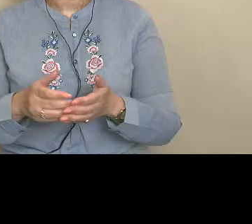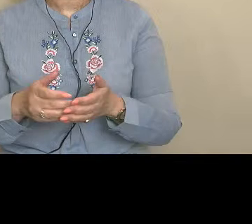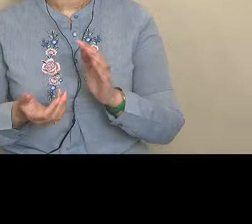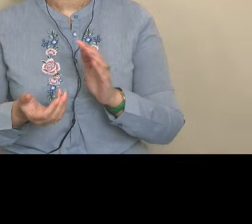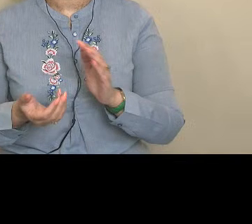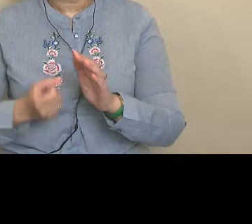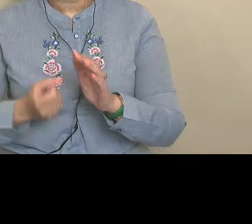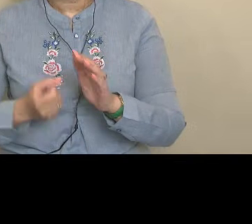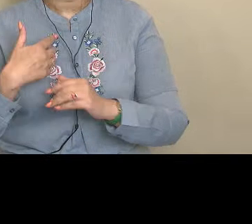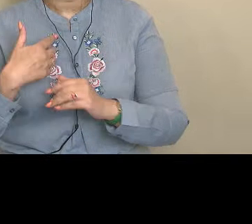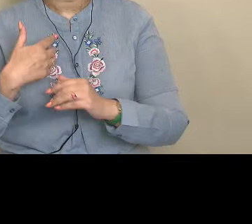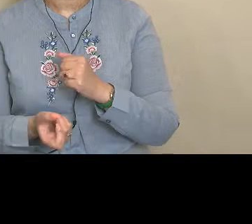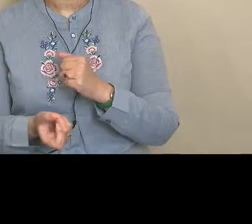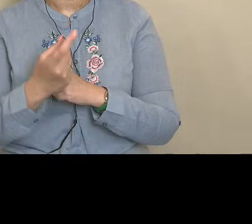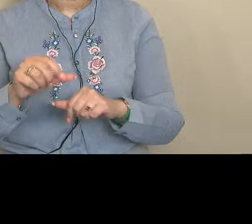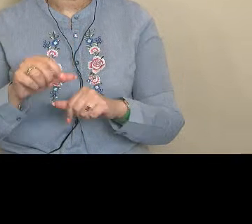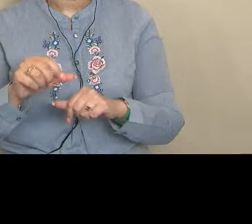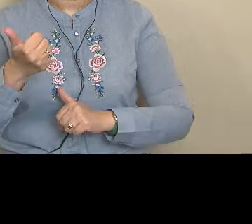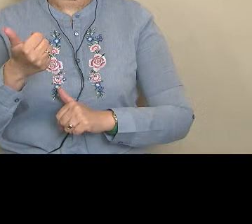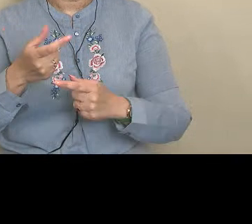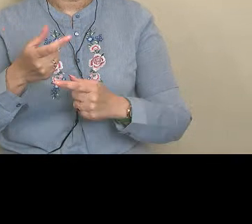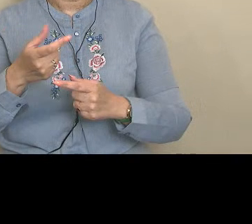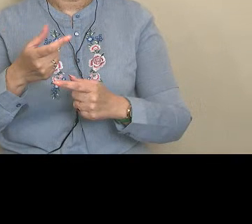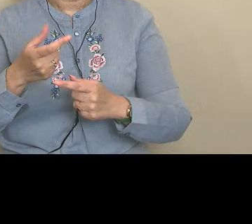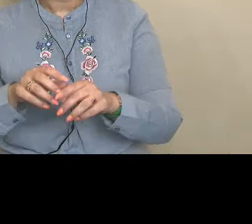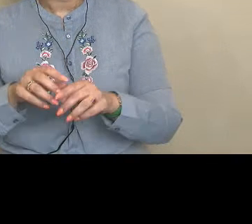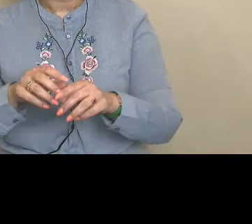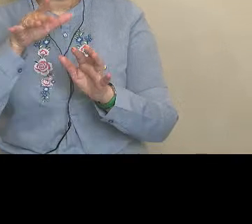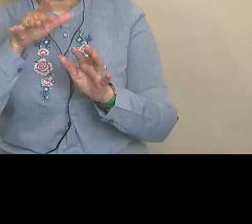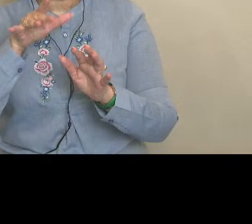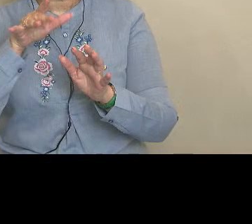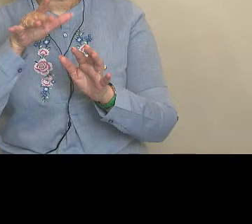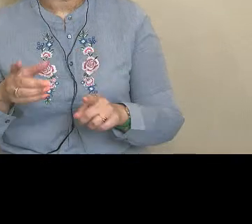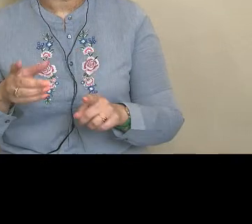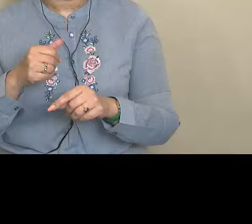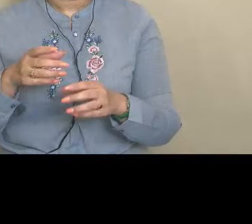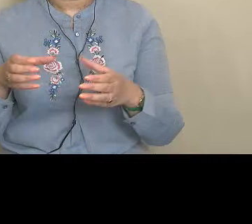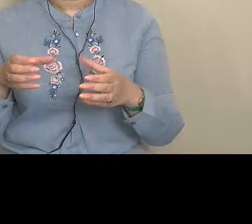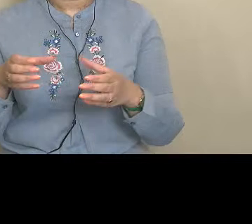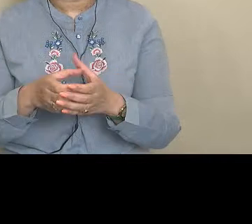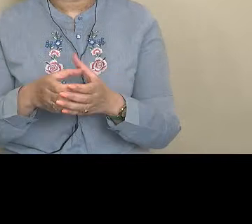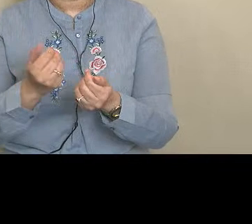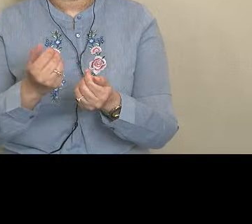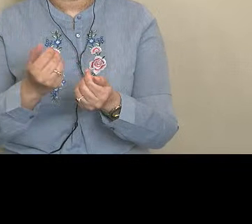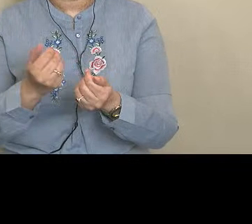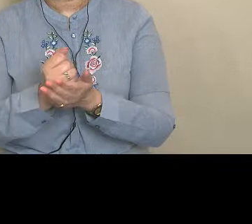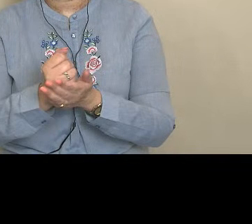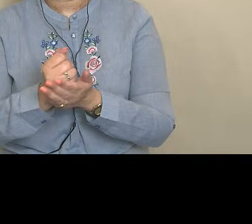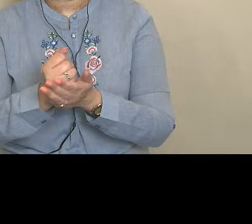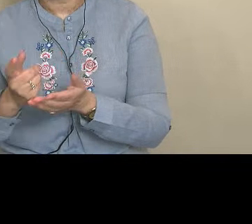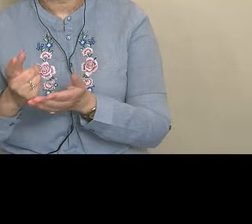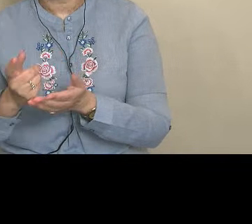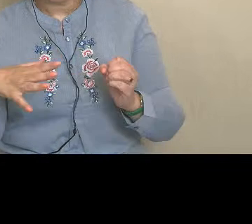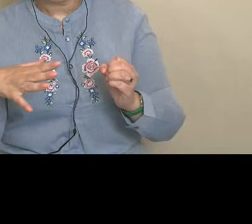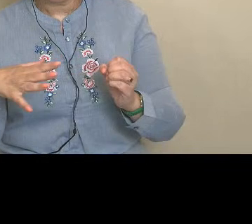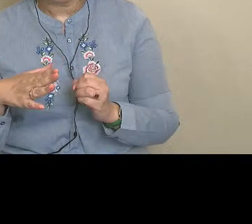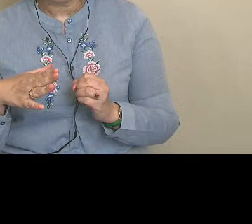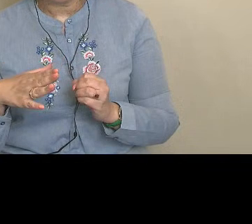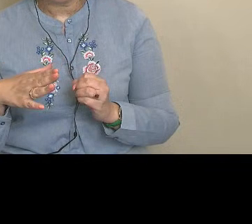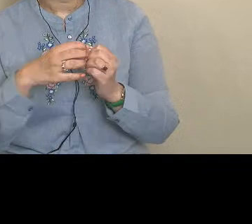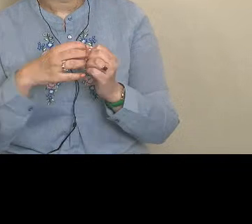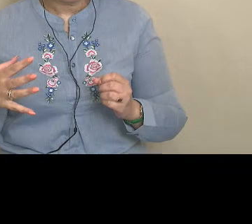infringement of the electoral law. Well, the early campaigning already has started, and starting